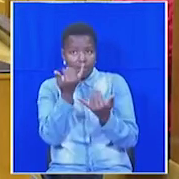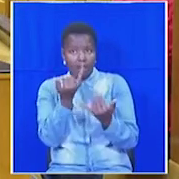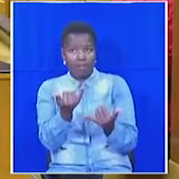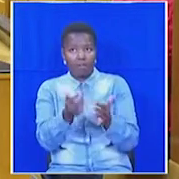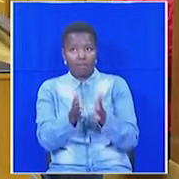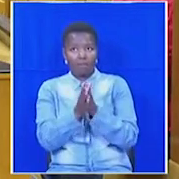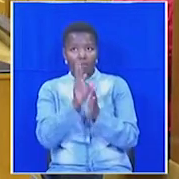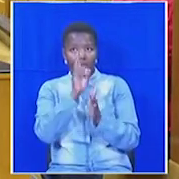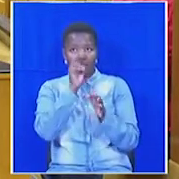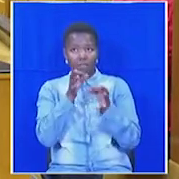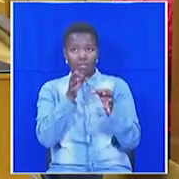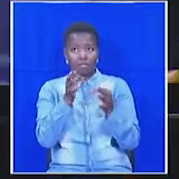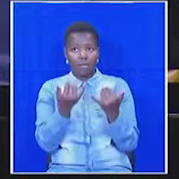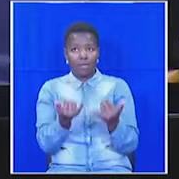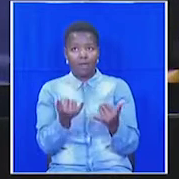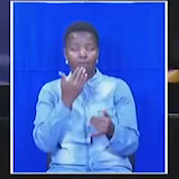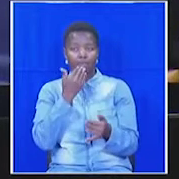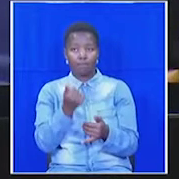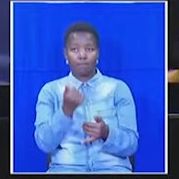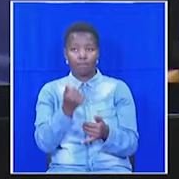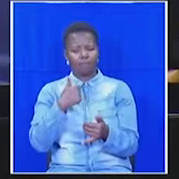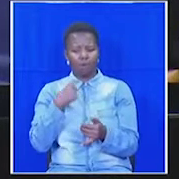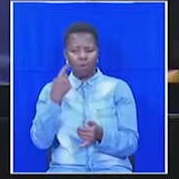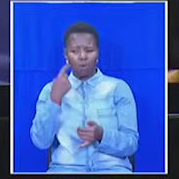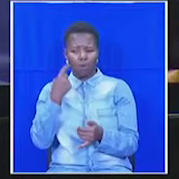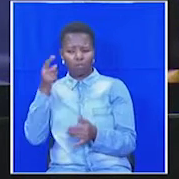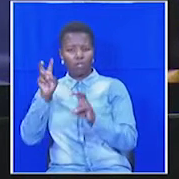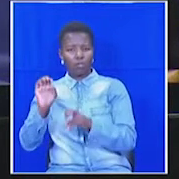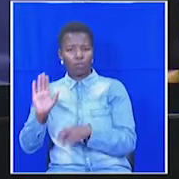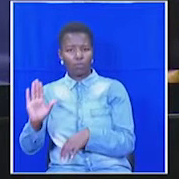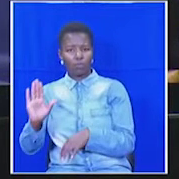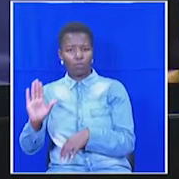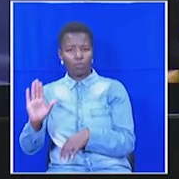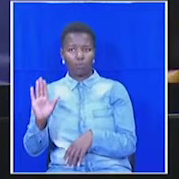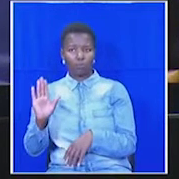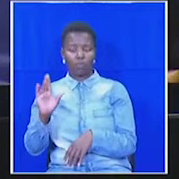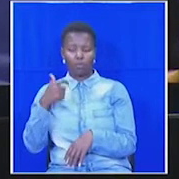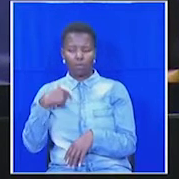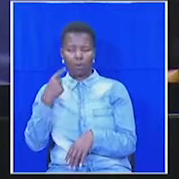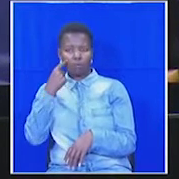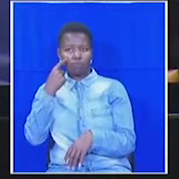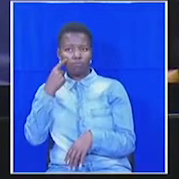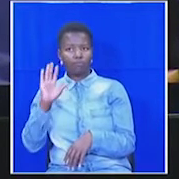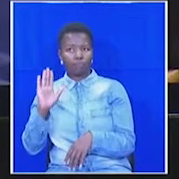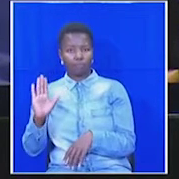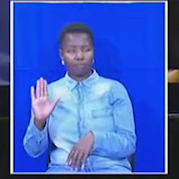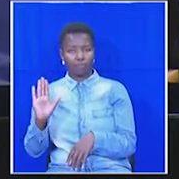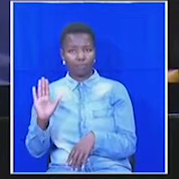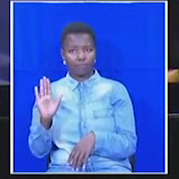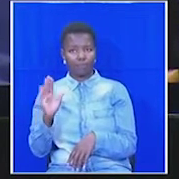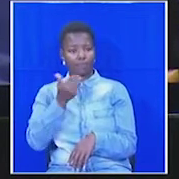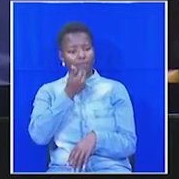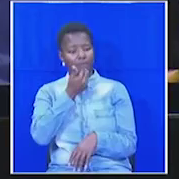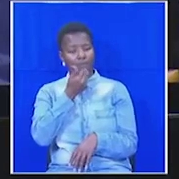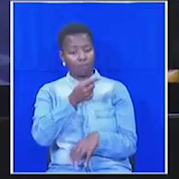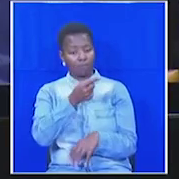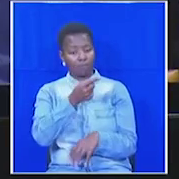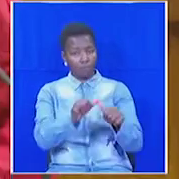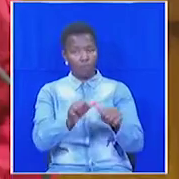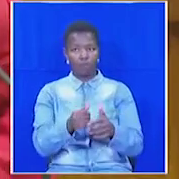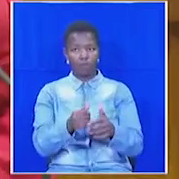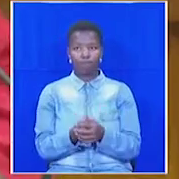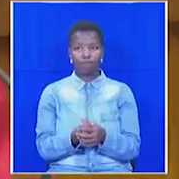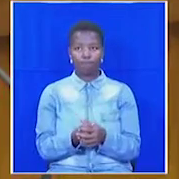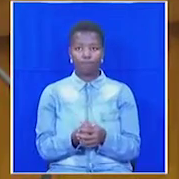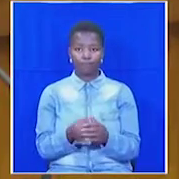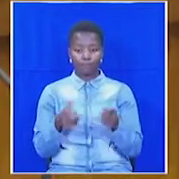on that? I will look into that. I'll look into that. Thank you. Continue.